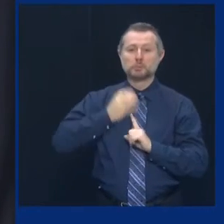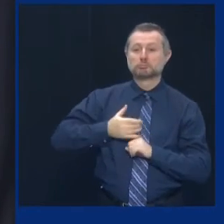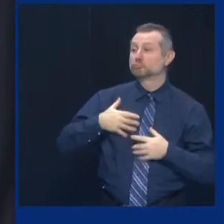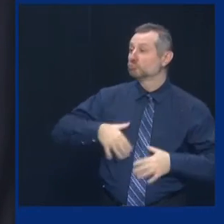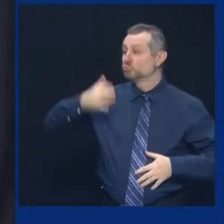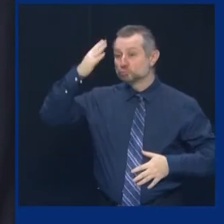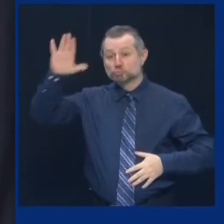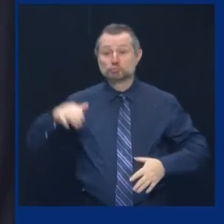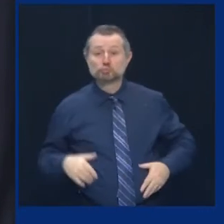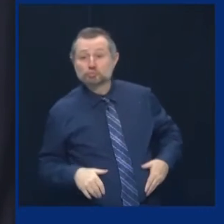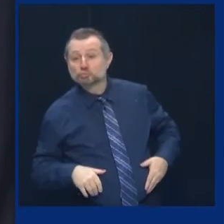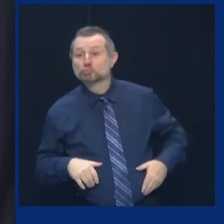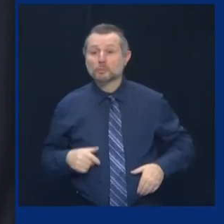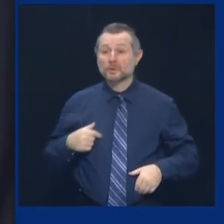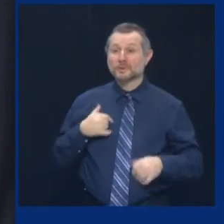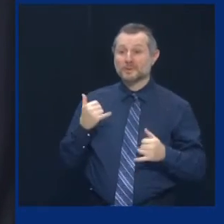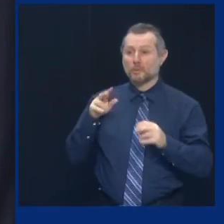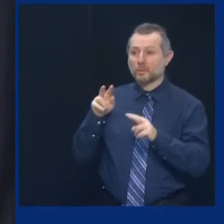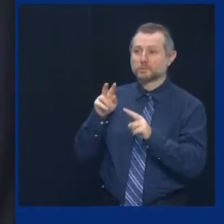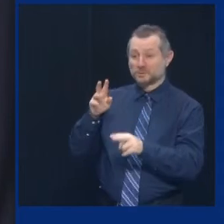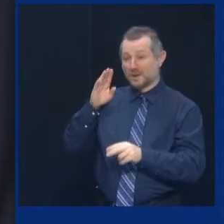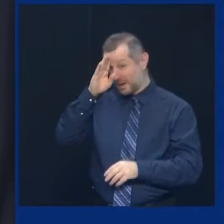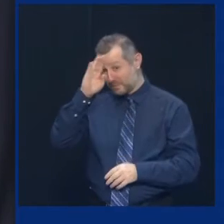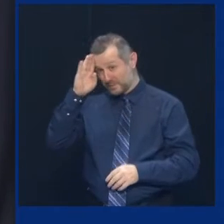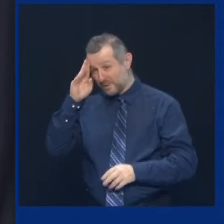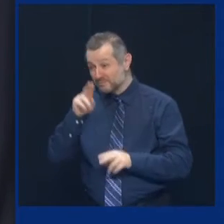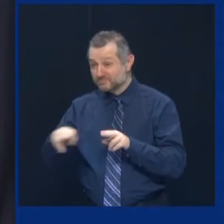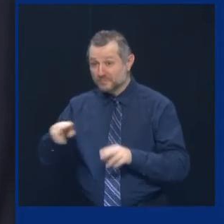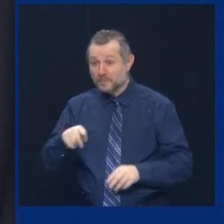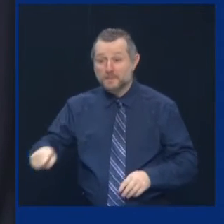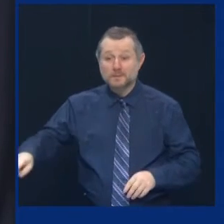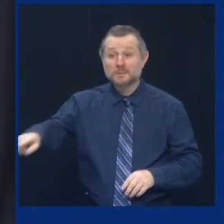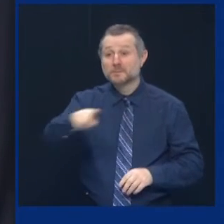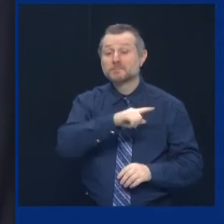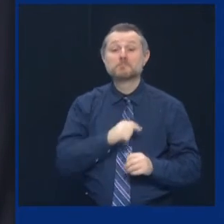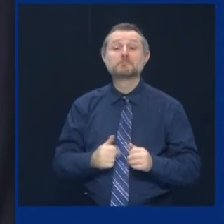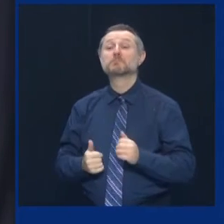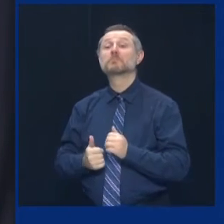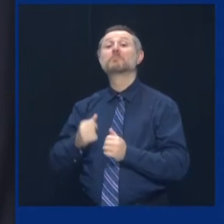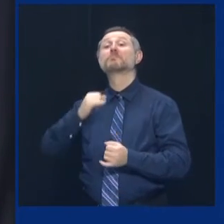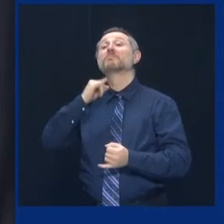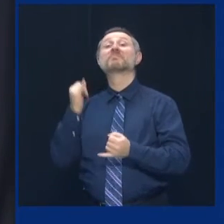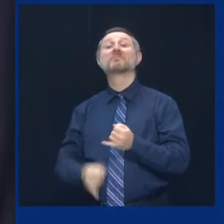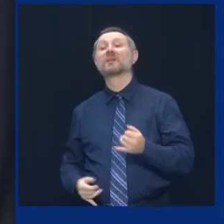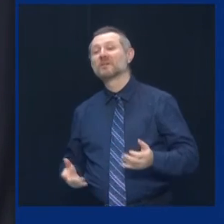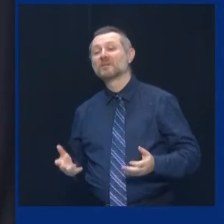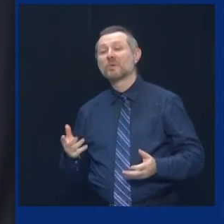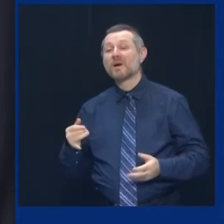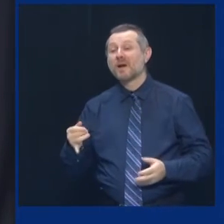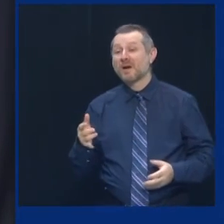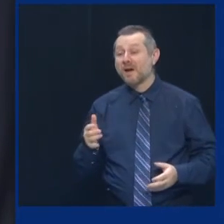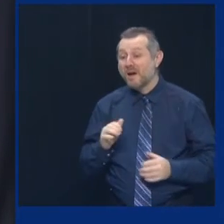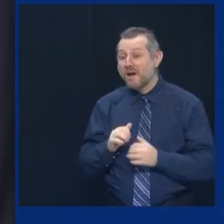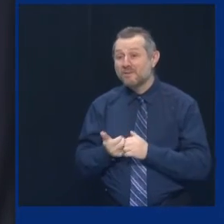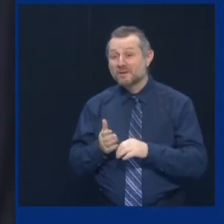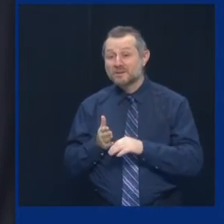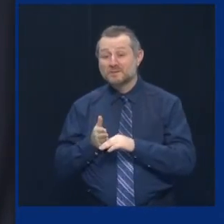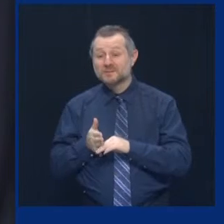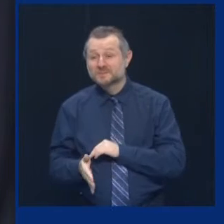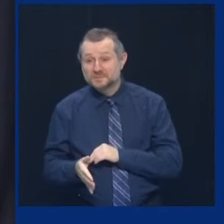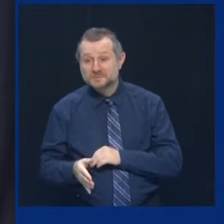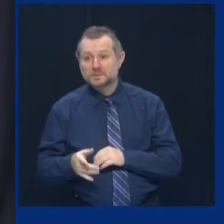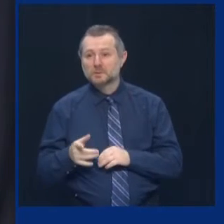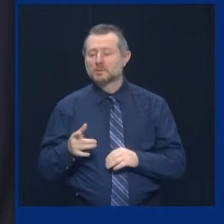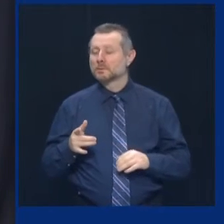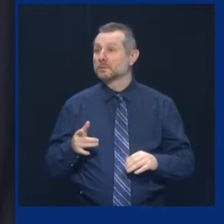capacity, because the final line is you overwhelm the hospital. And